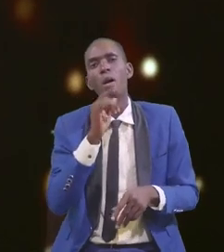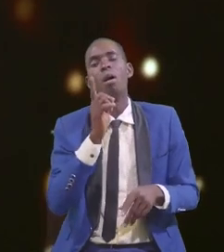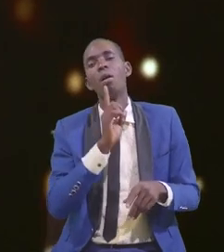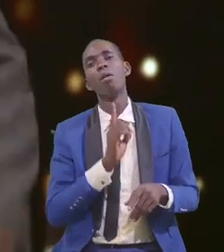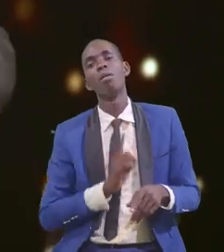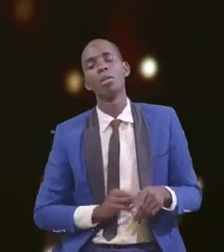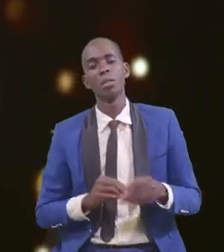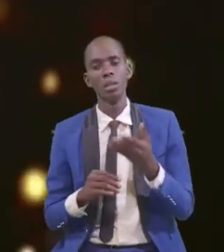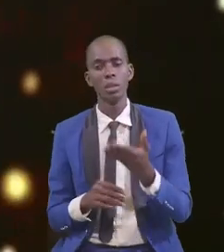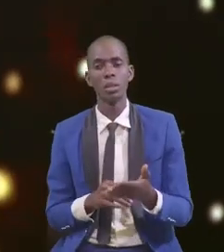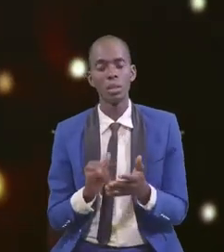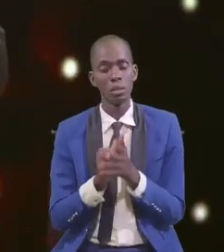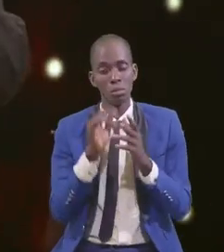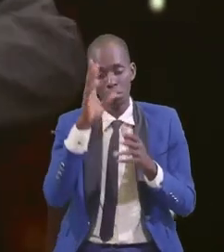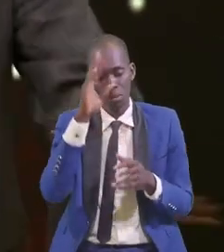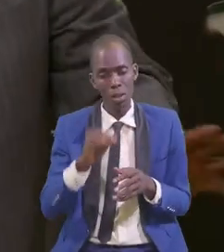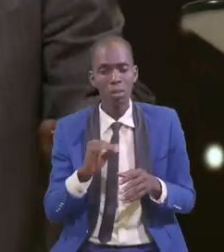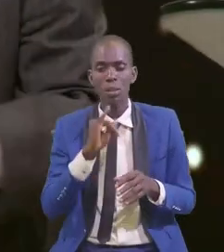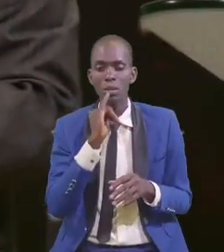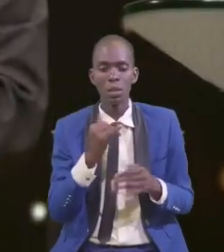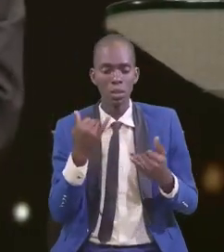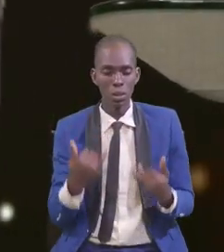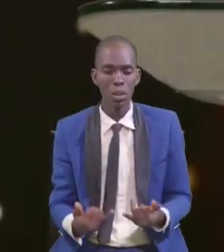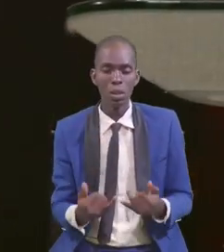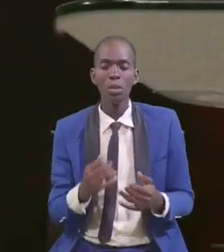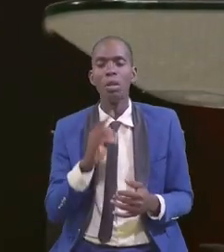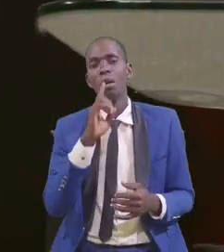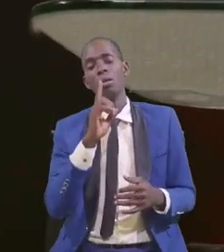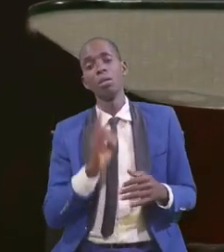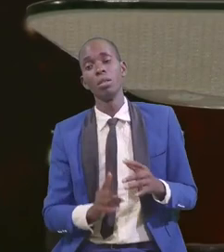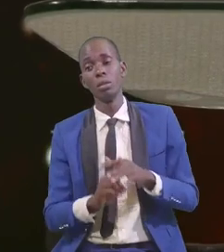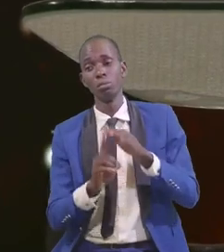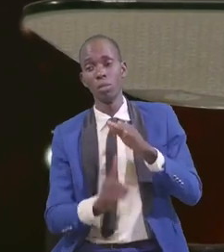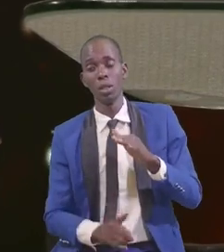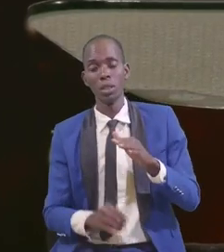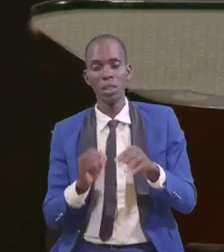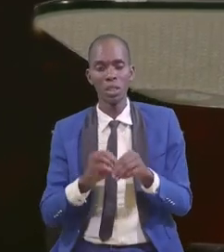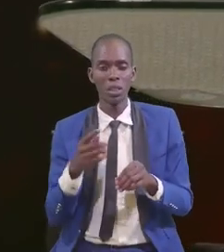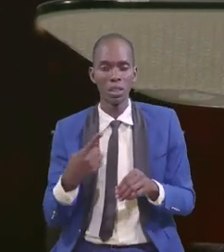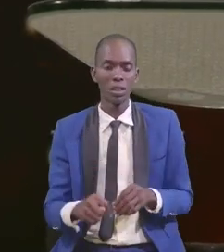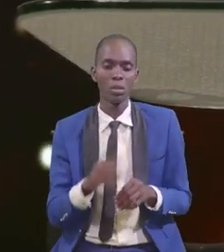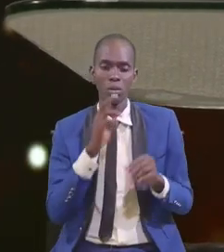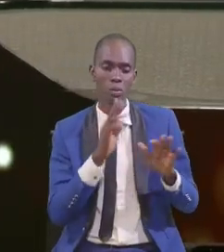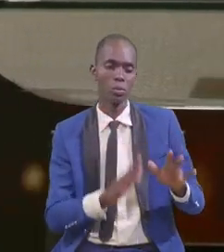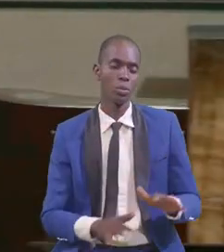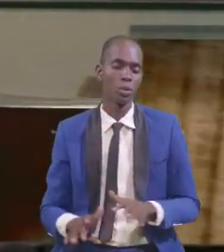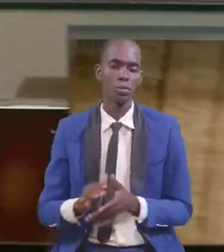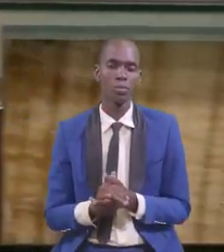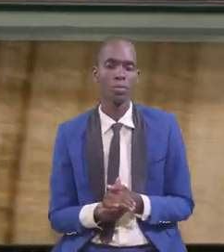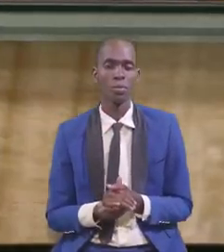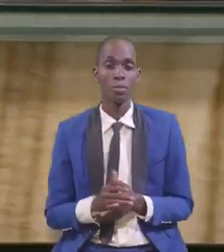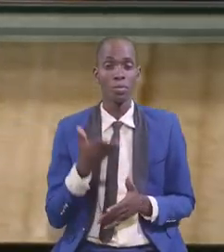He drowns in the ocean. His life comes to an end. And there are people, they